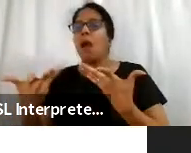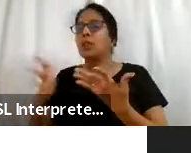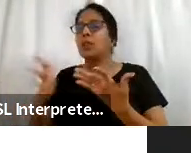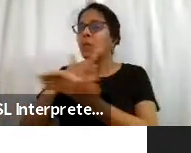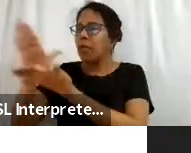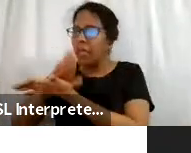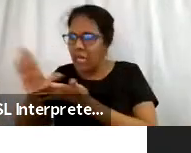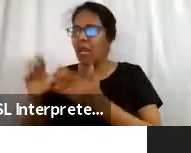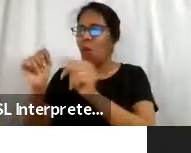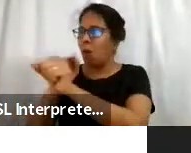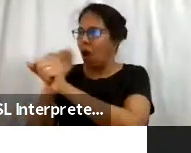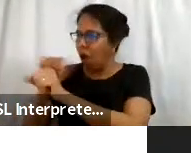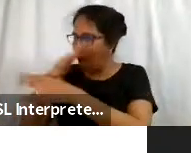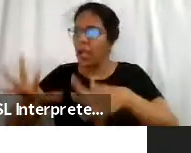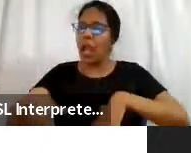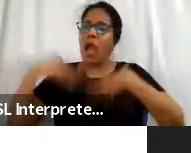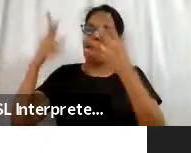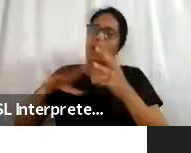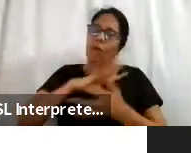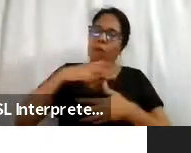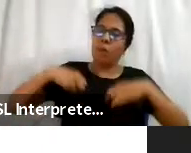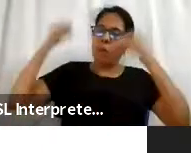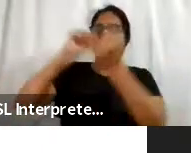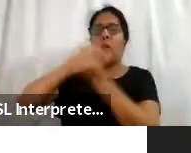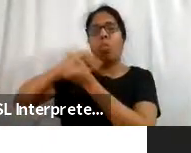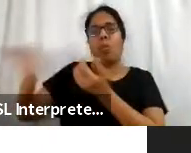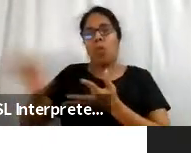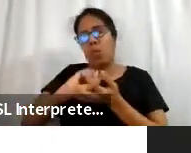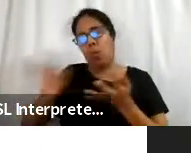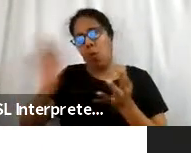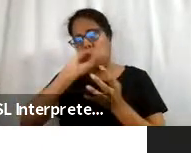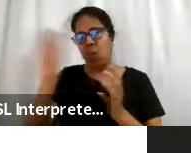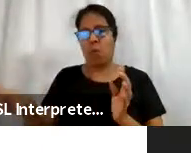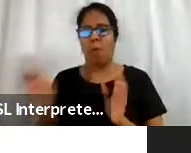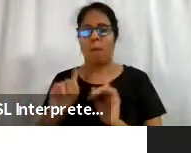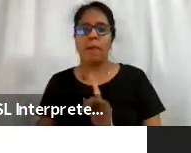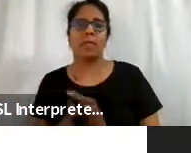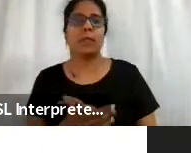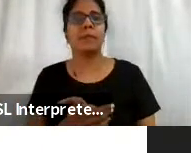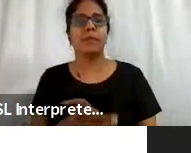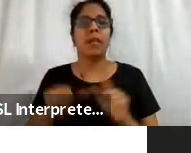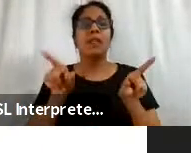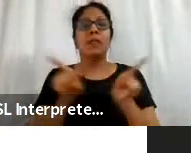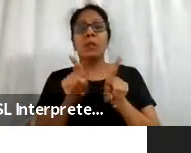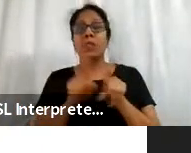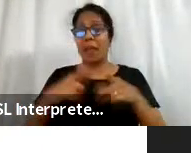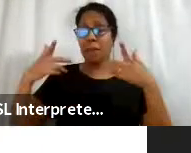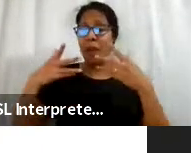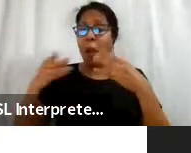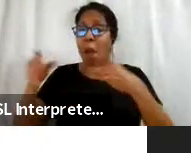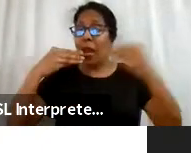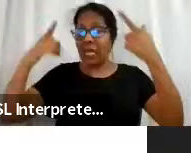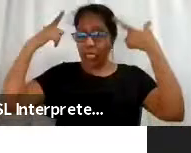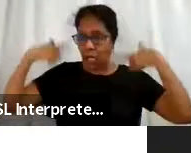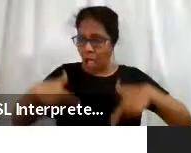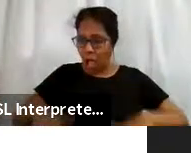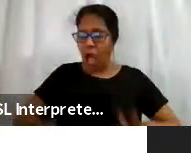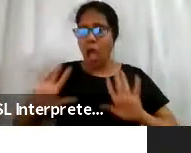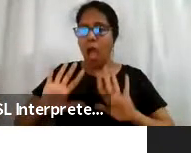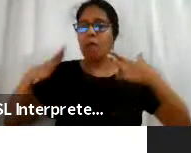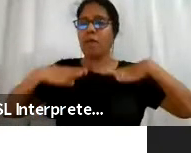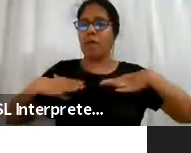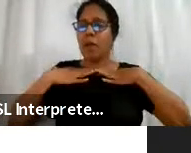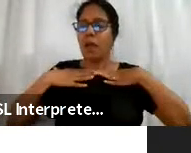homemade PPE, if we do not have PPE kits all the time, this plastic apron can be cleaned with hypochlorite